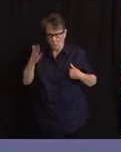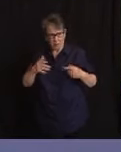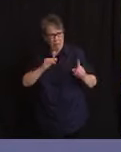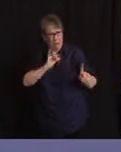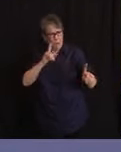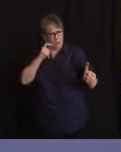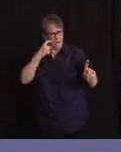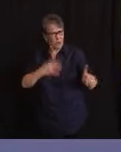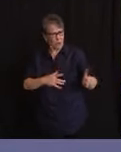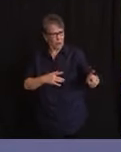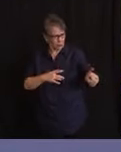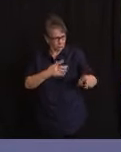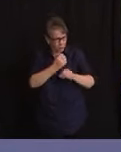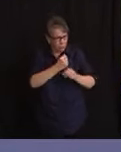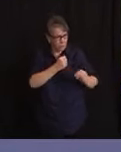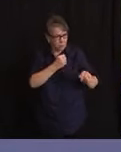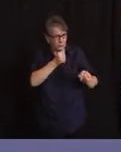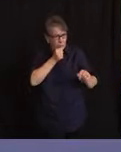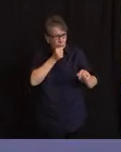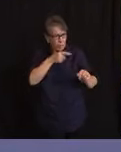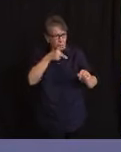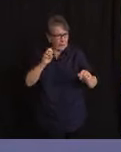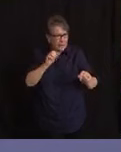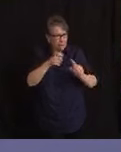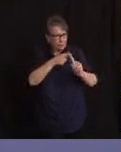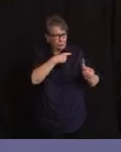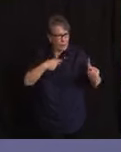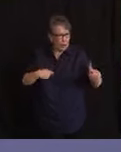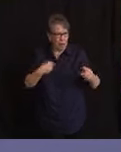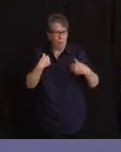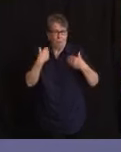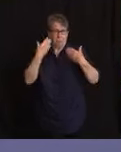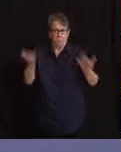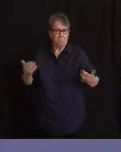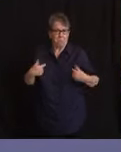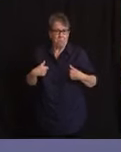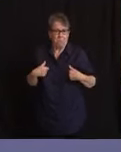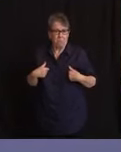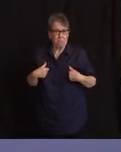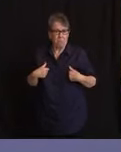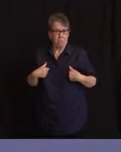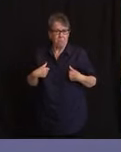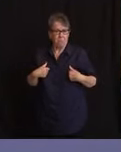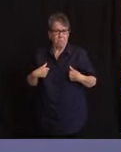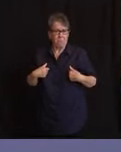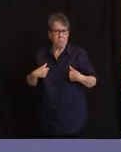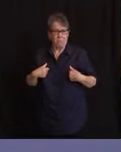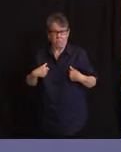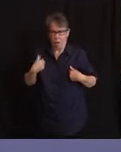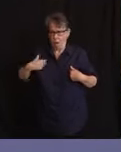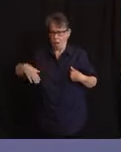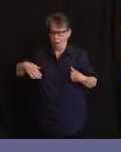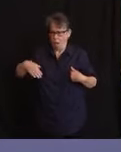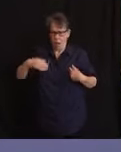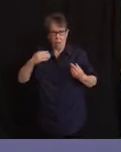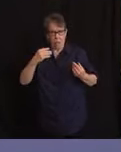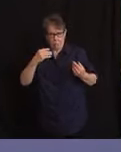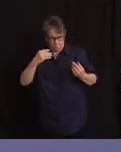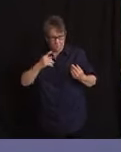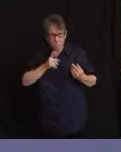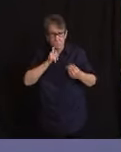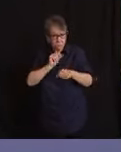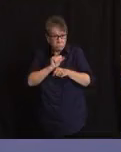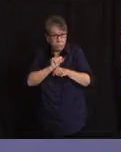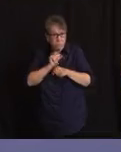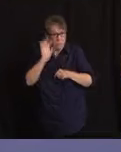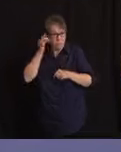untoward in terms of seizing anything. In conversations that you have with governments, this was part of the conversation